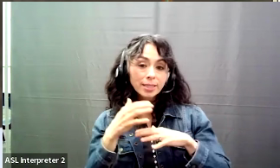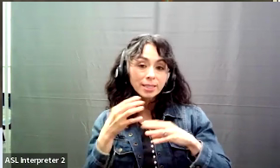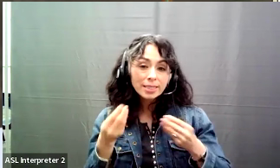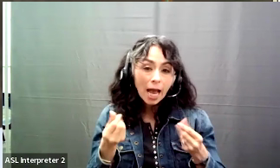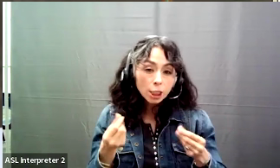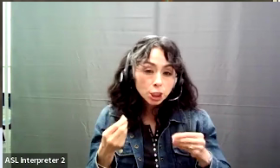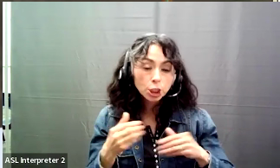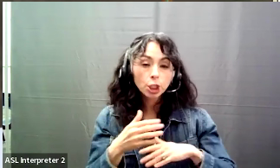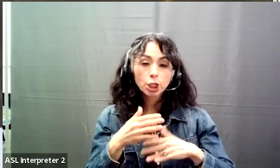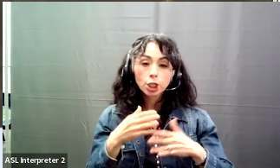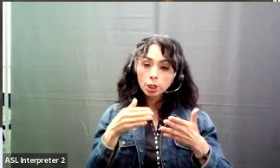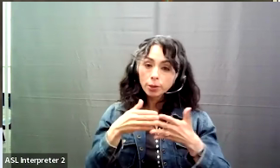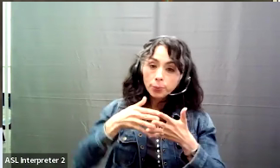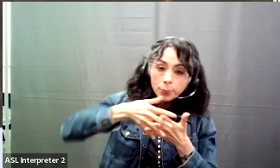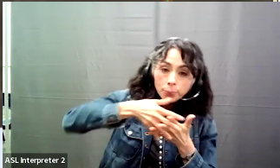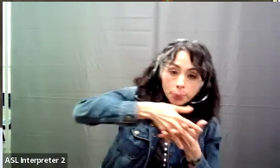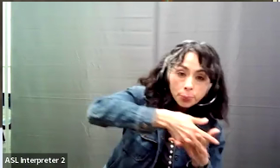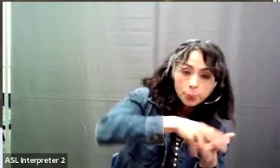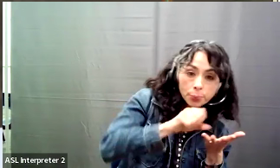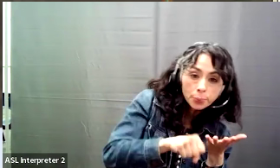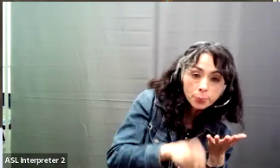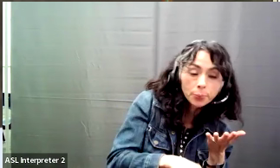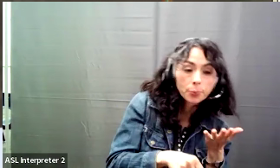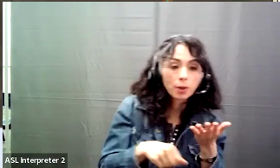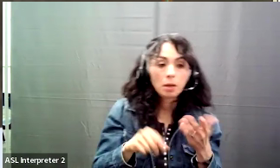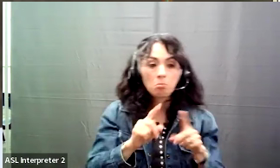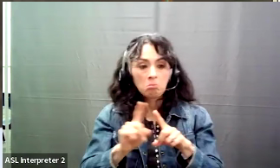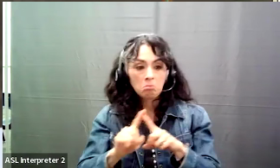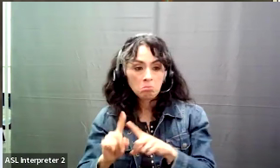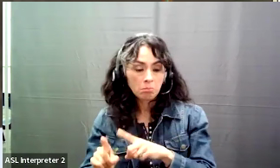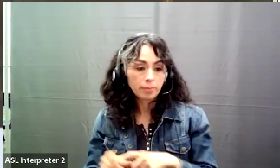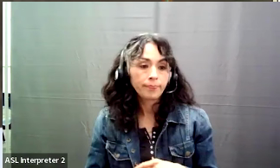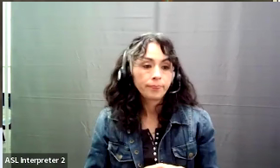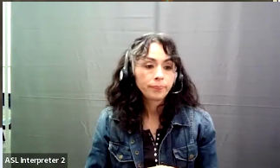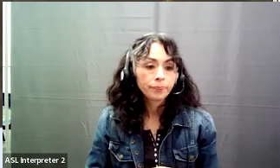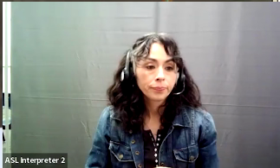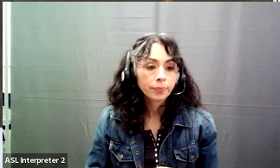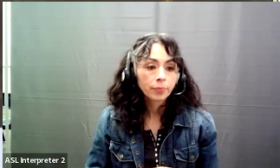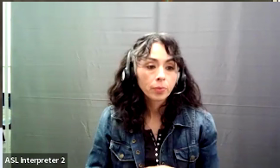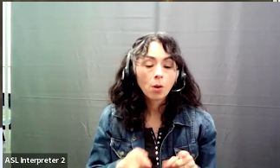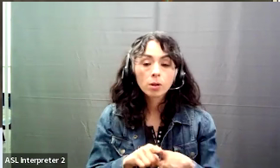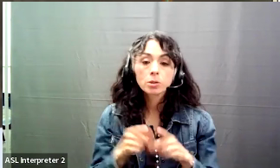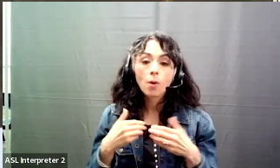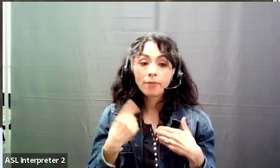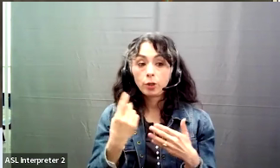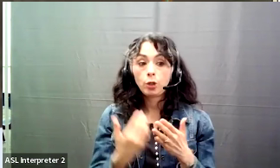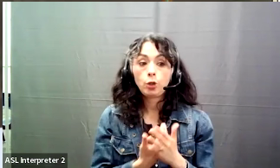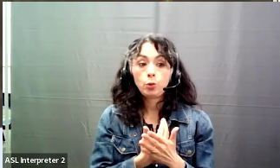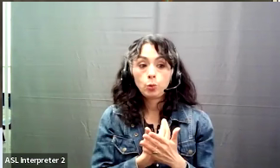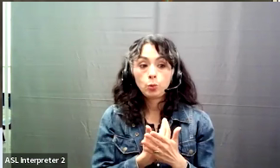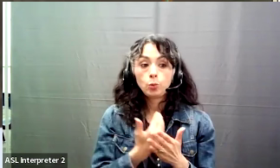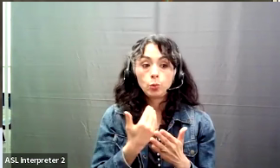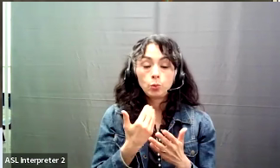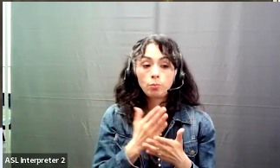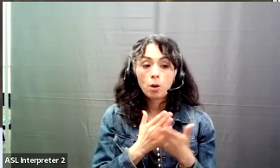Drainage, what type of material you find there. We also have a new section, which is the